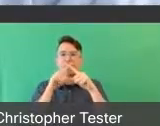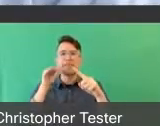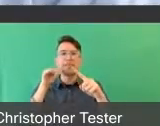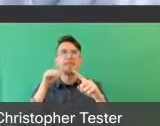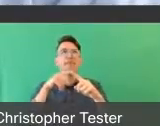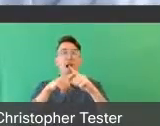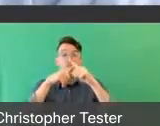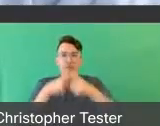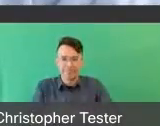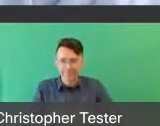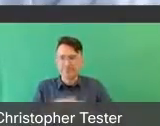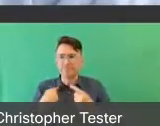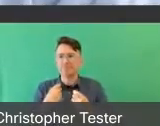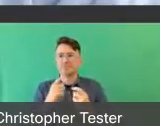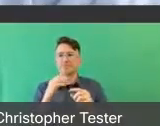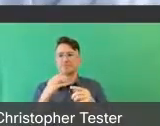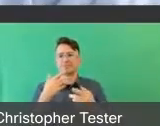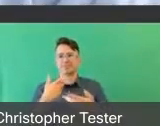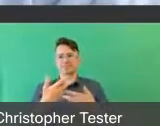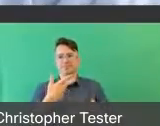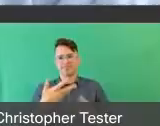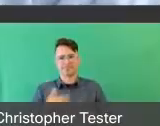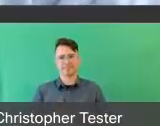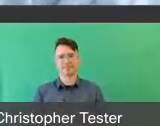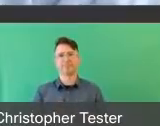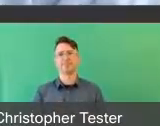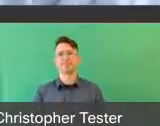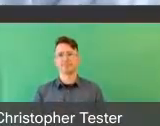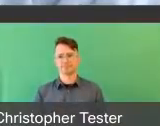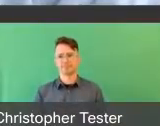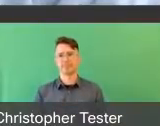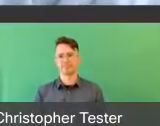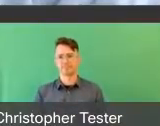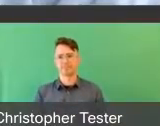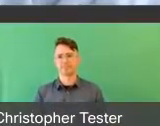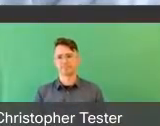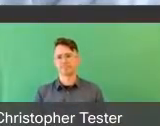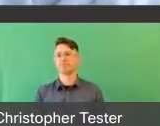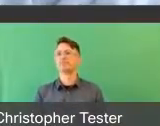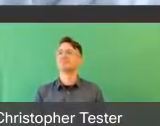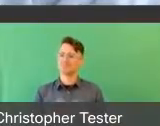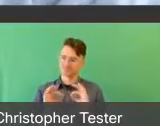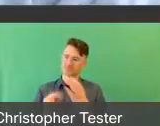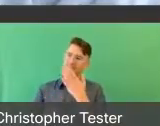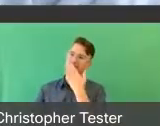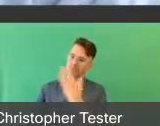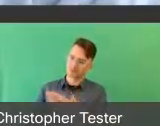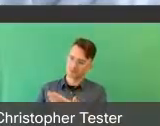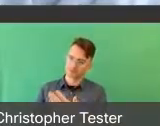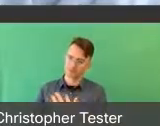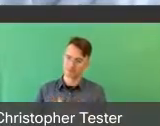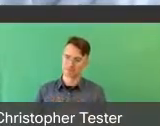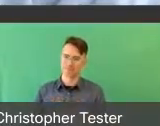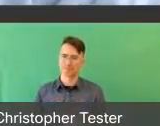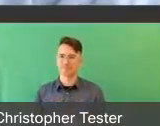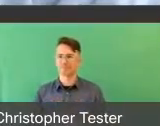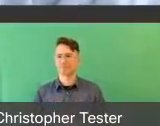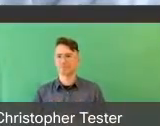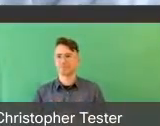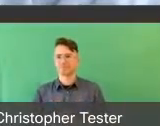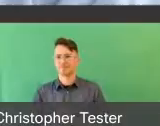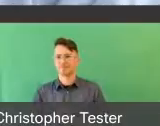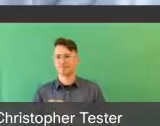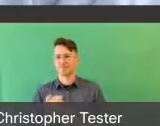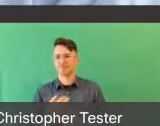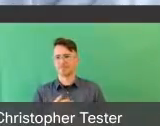So thank you so much. I said I would repeat myself. Thank you so much, Jatma, again. And thank you also, my sister Henrietta,